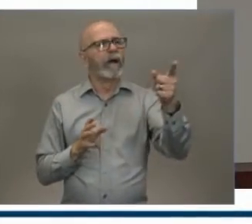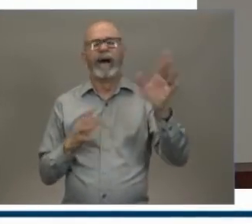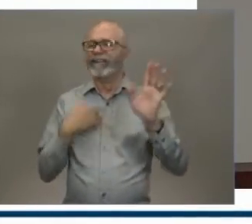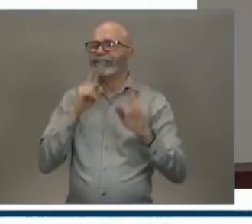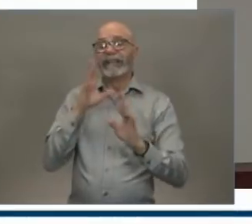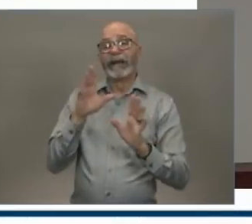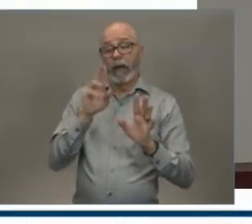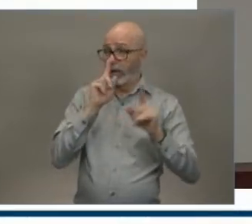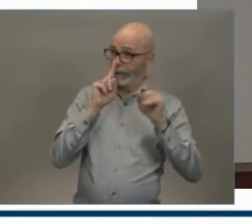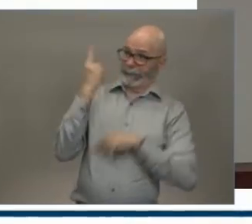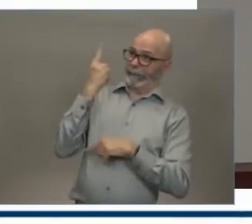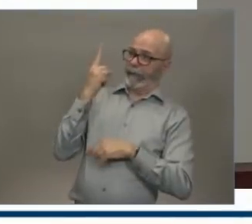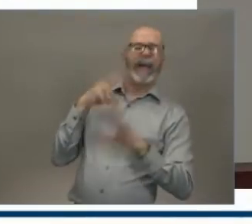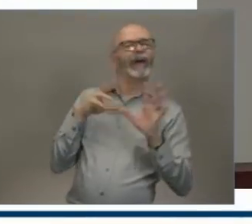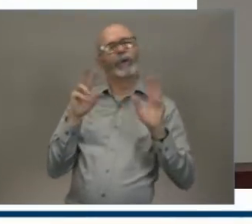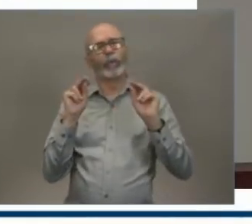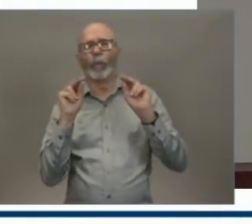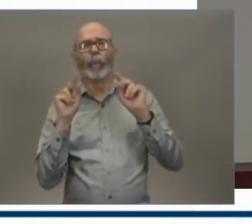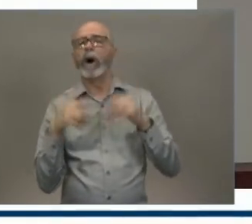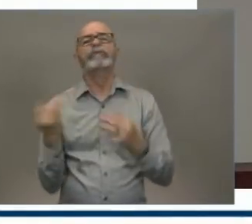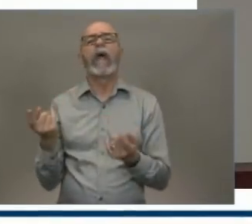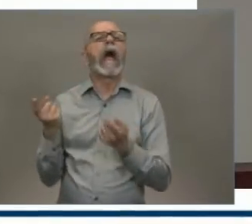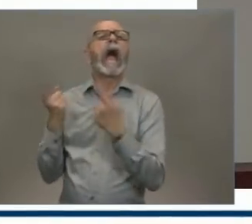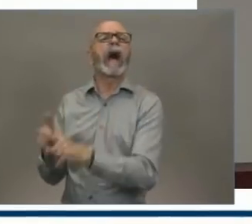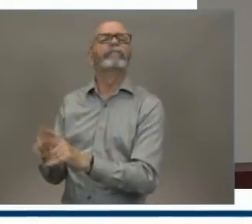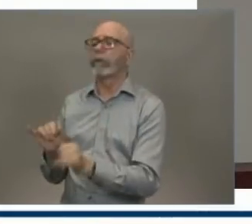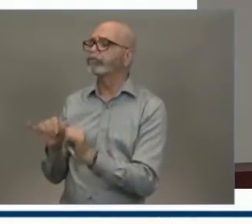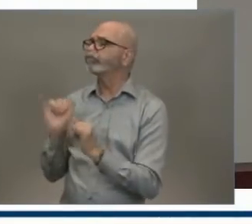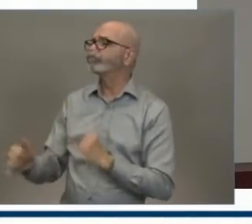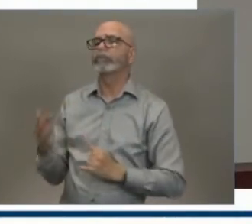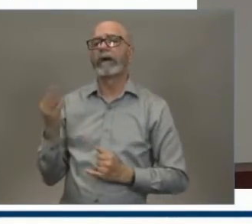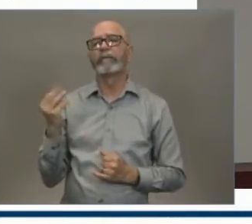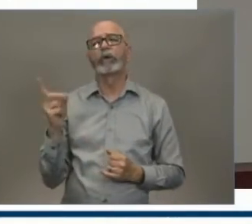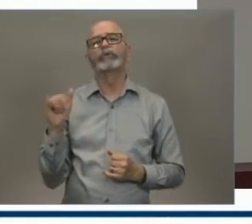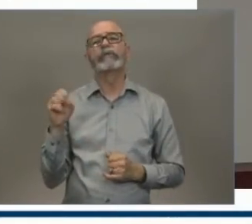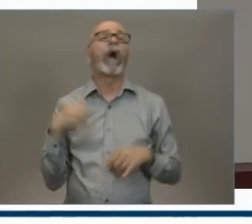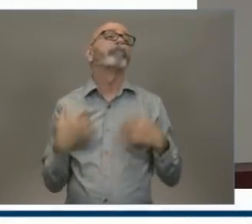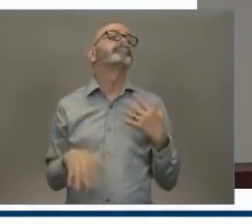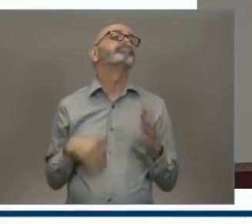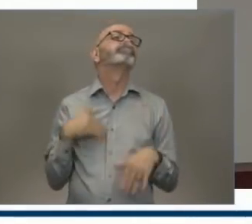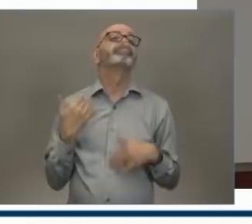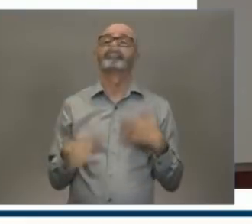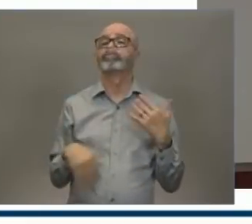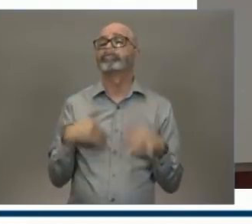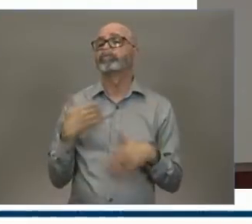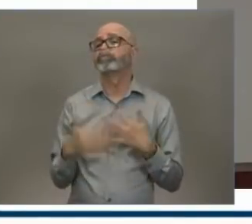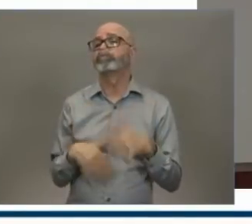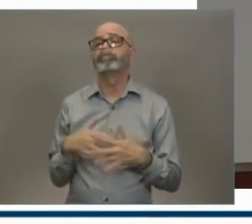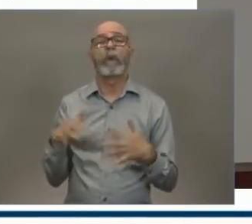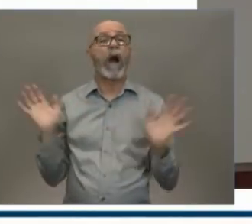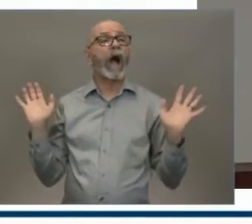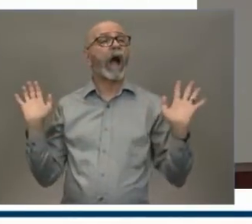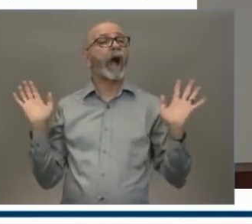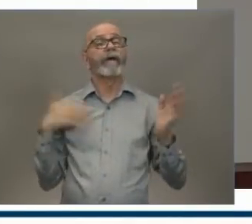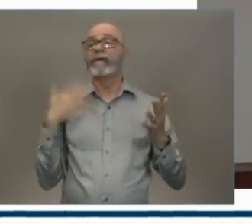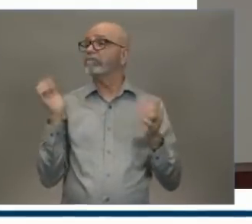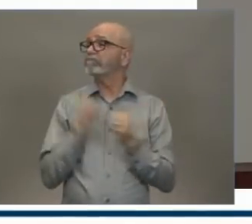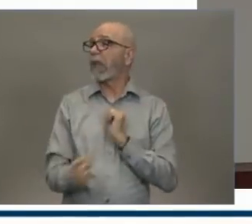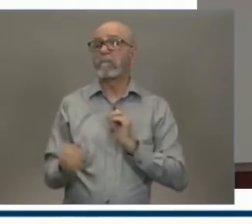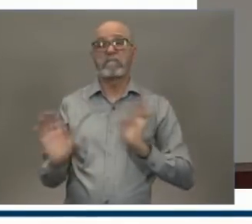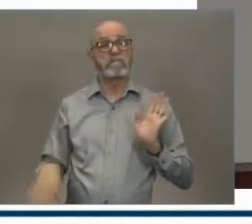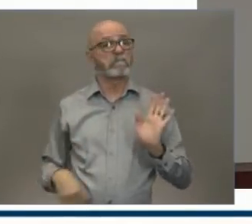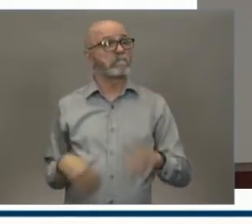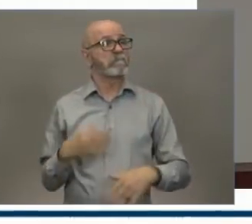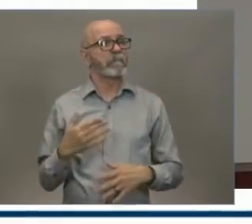somebody becoming infectious after being exposed is around 6 or 7 days. But certainly it's not unheard of at all that's in some people